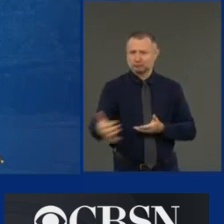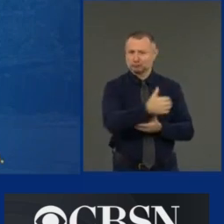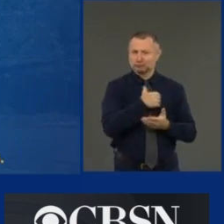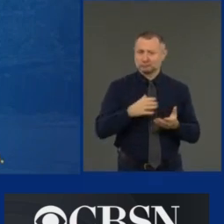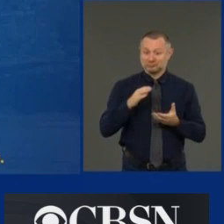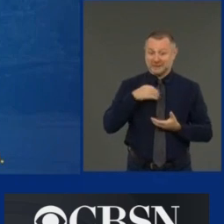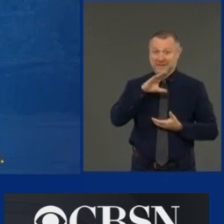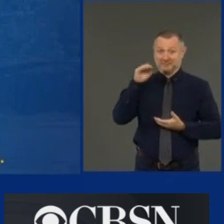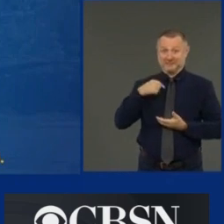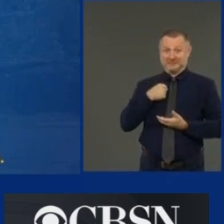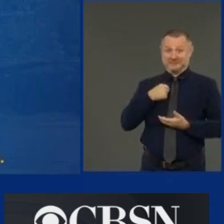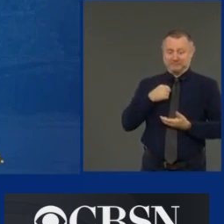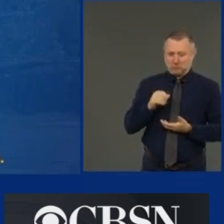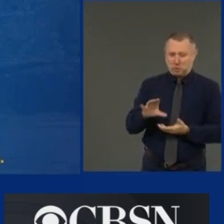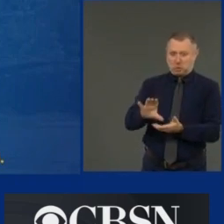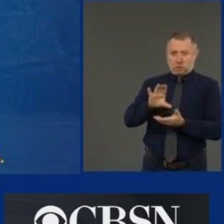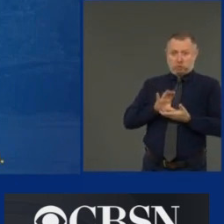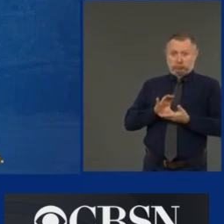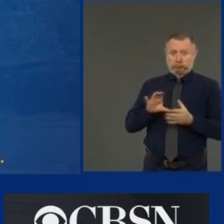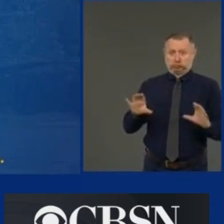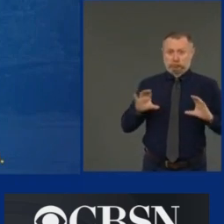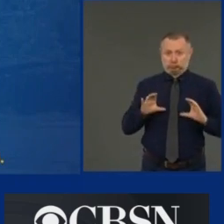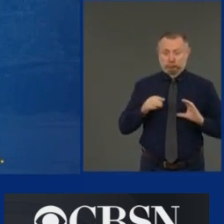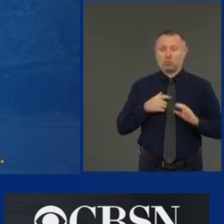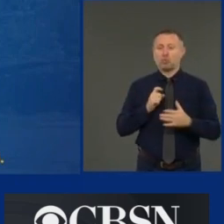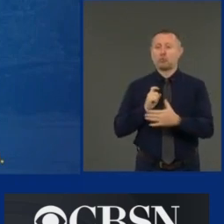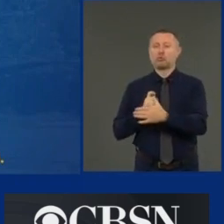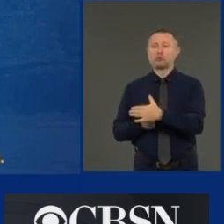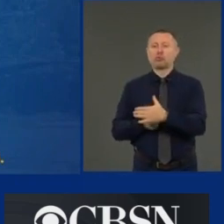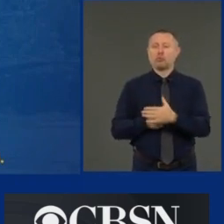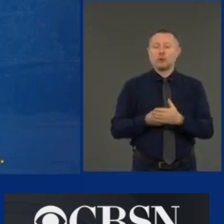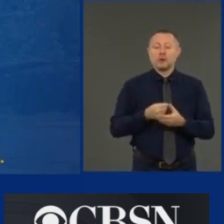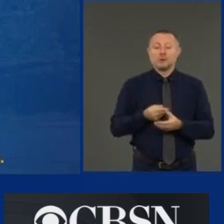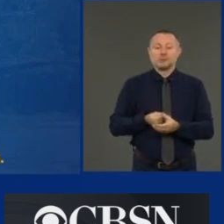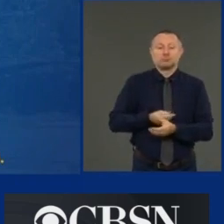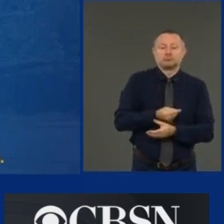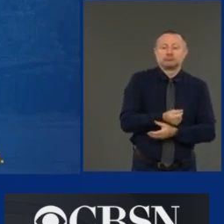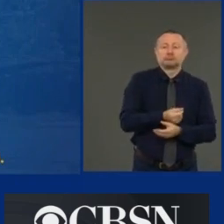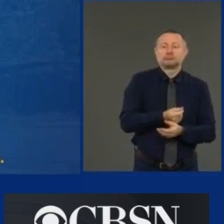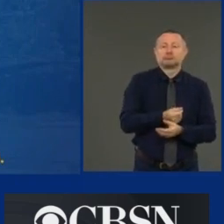on top of their cost. I